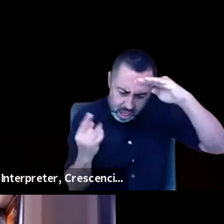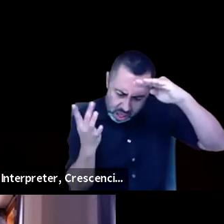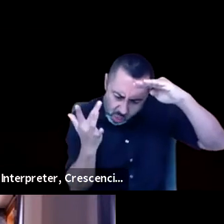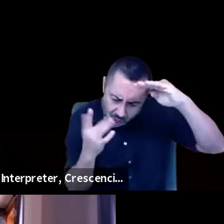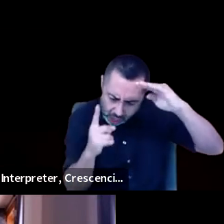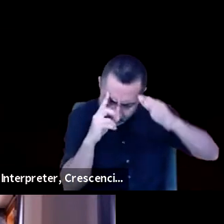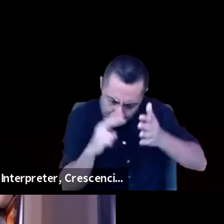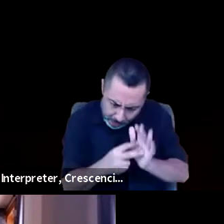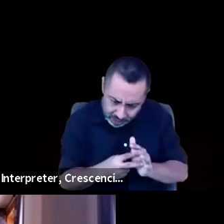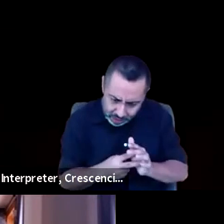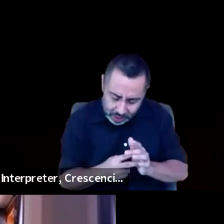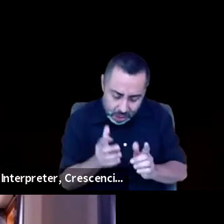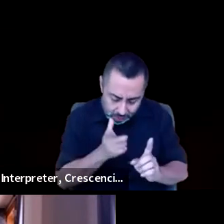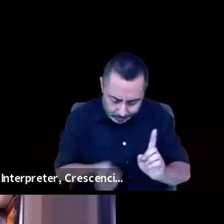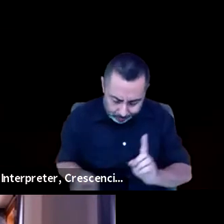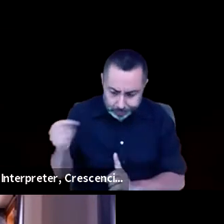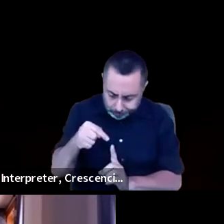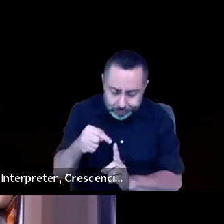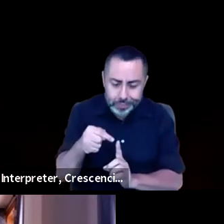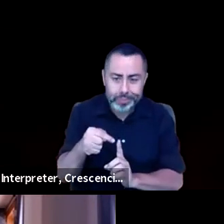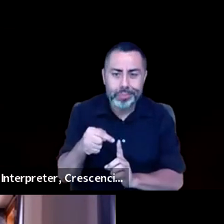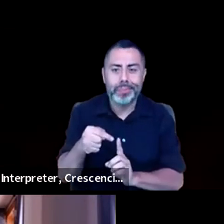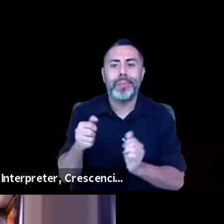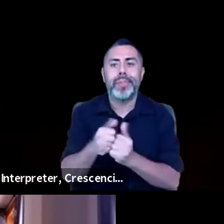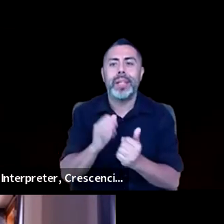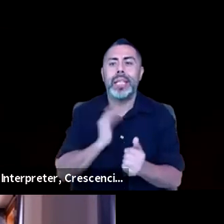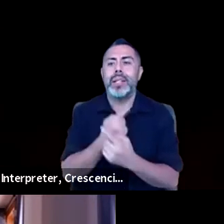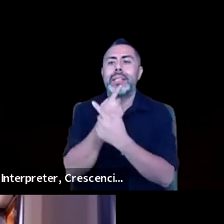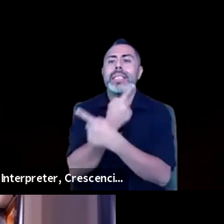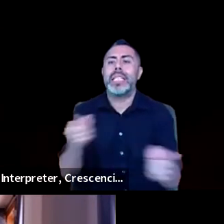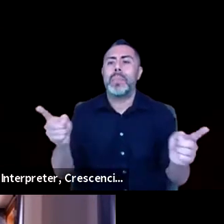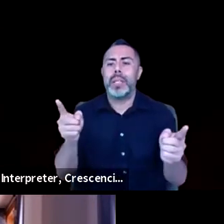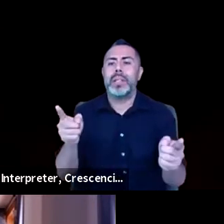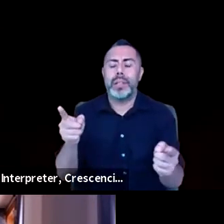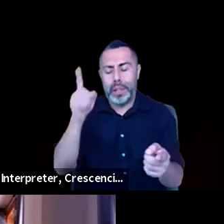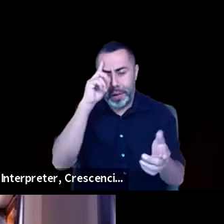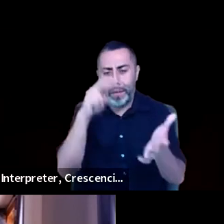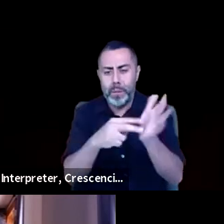all comes back to that sort of statement of purpose or idea of purpose.